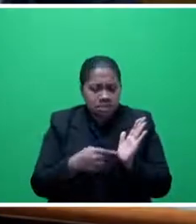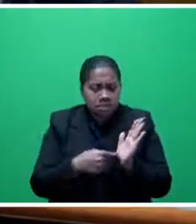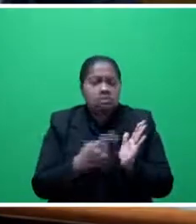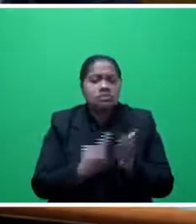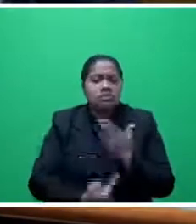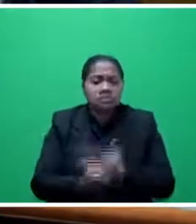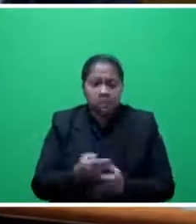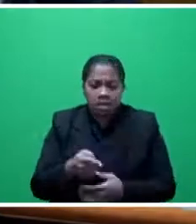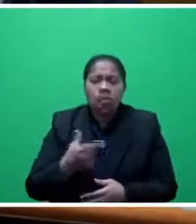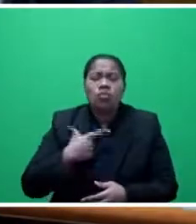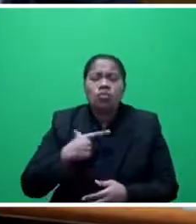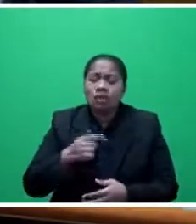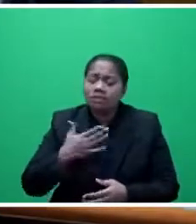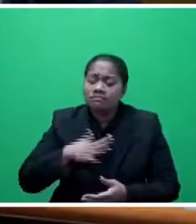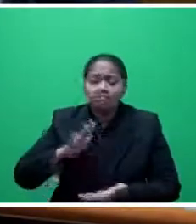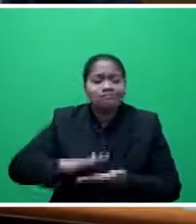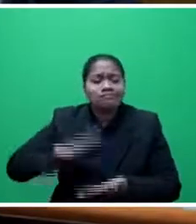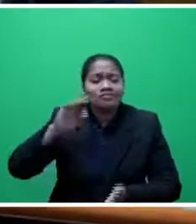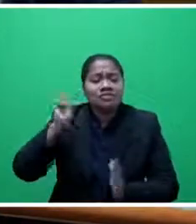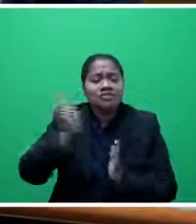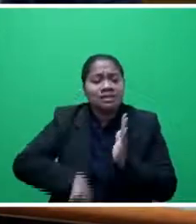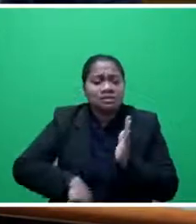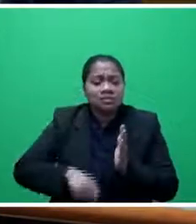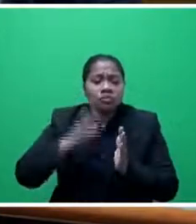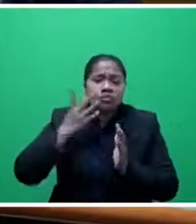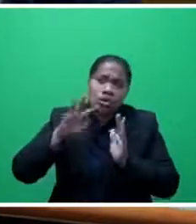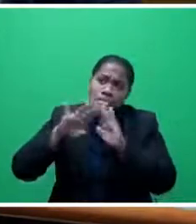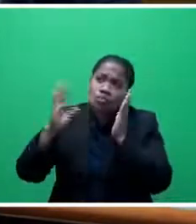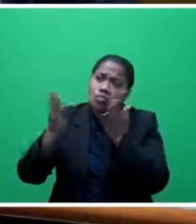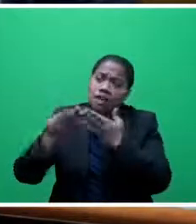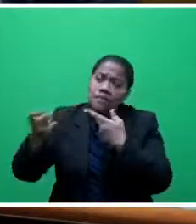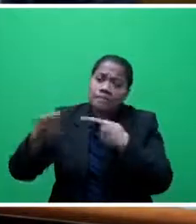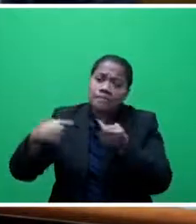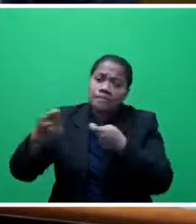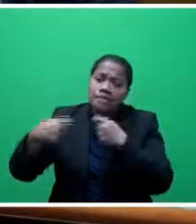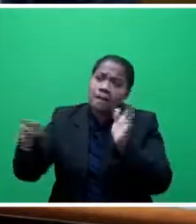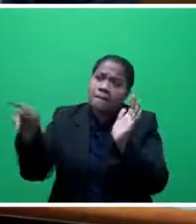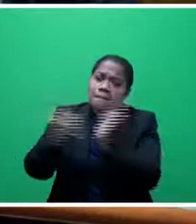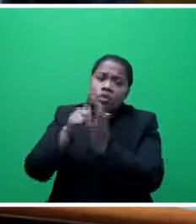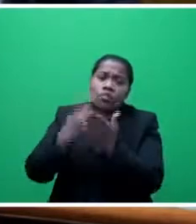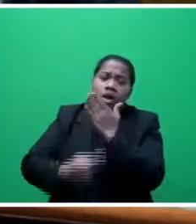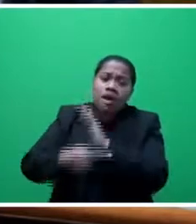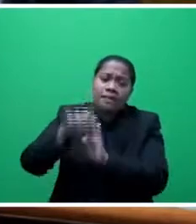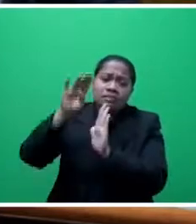want to raise the tax when the world market prices was coming down?